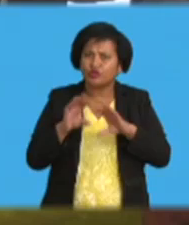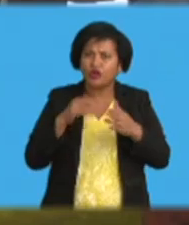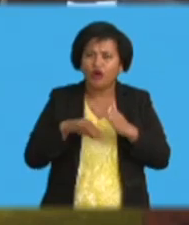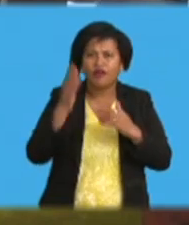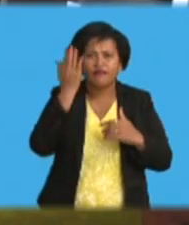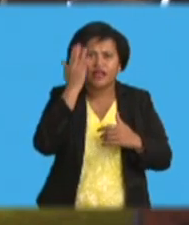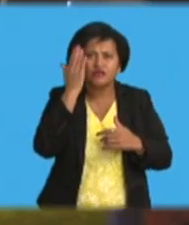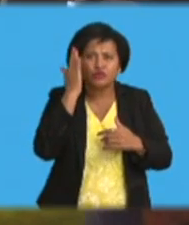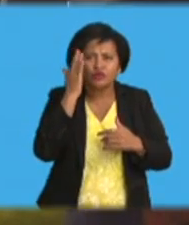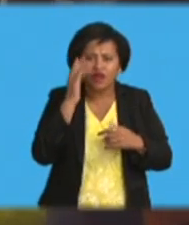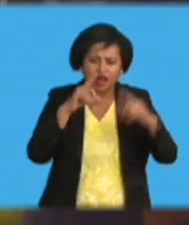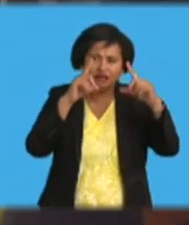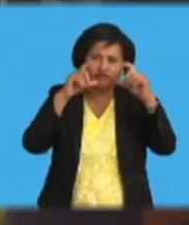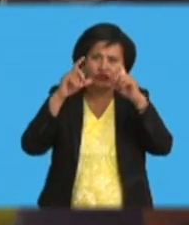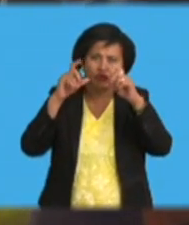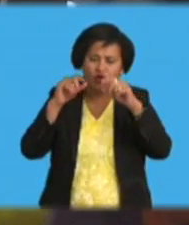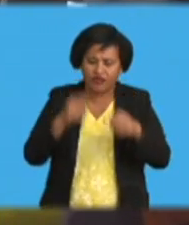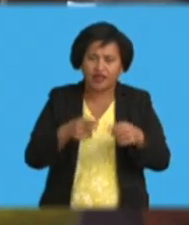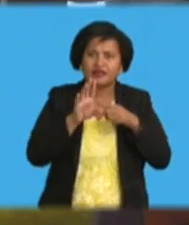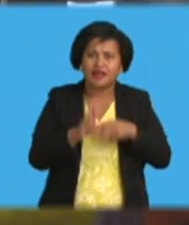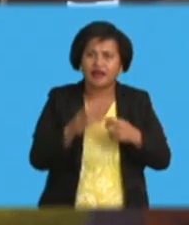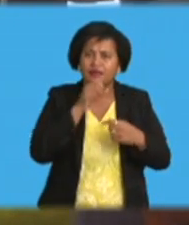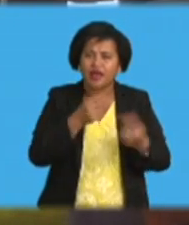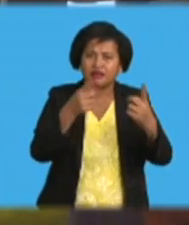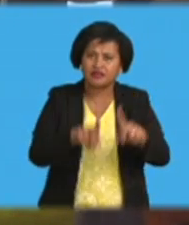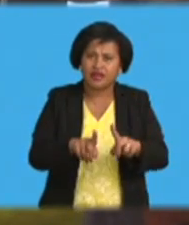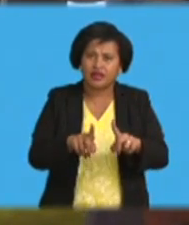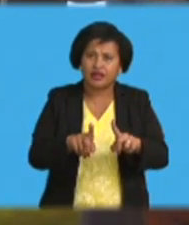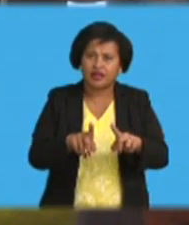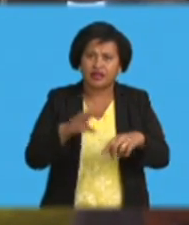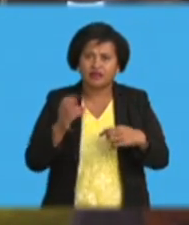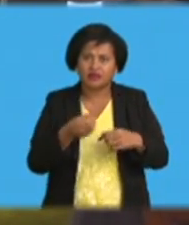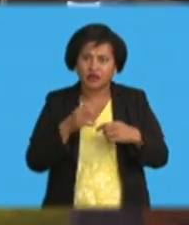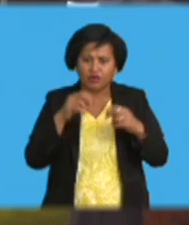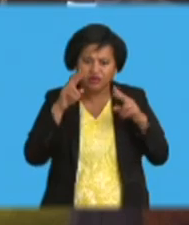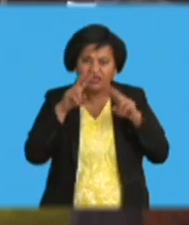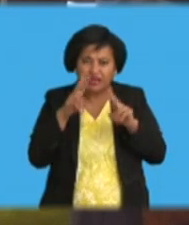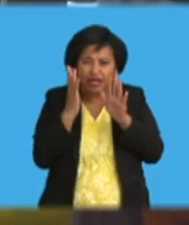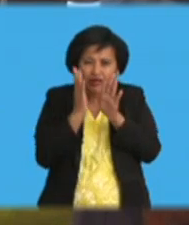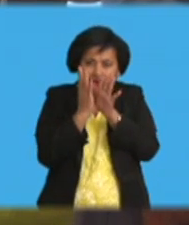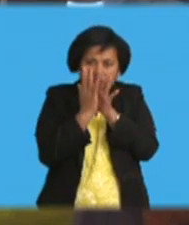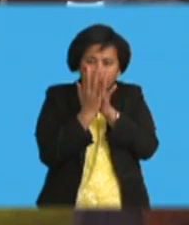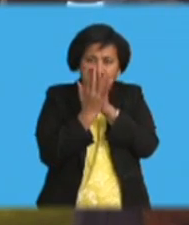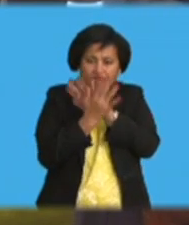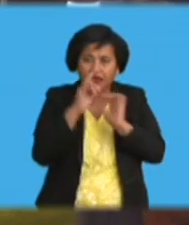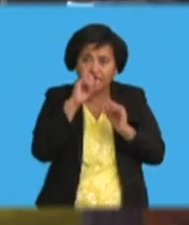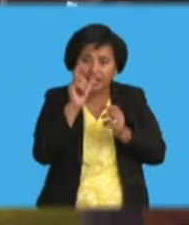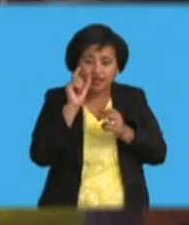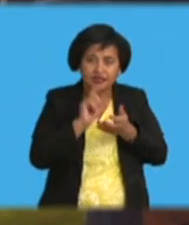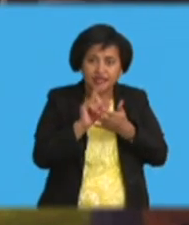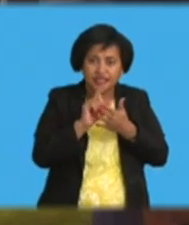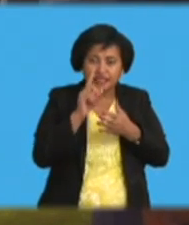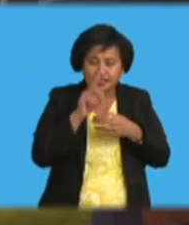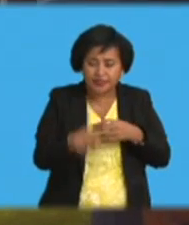photos of the deceased young man. The post and the photographs make it very difficult viewing, and I can only imagine the impact those